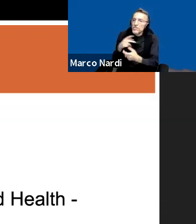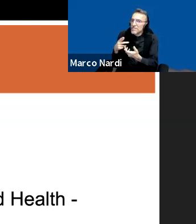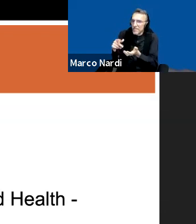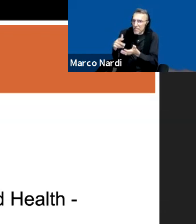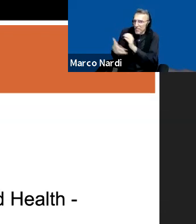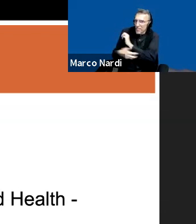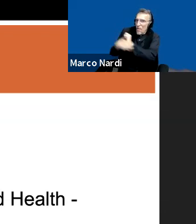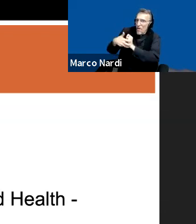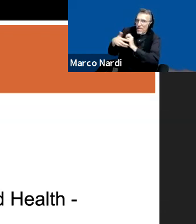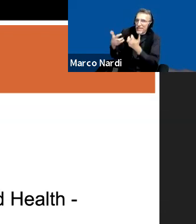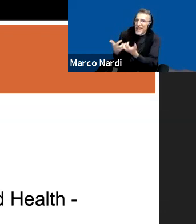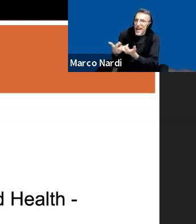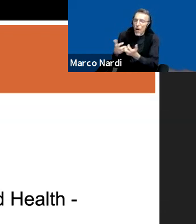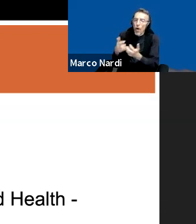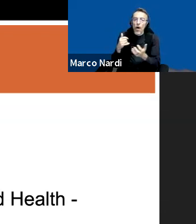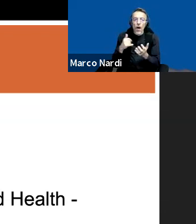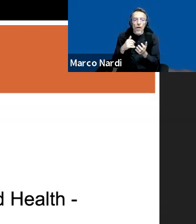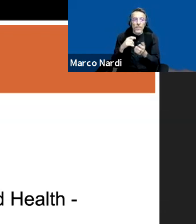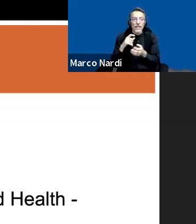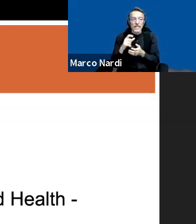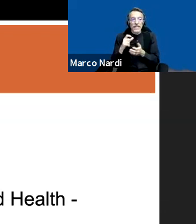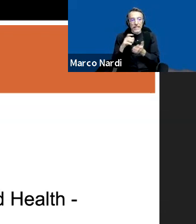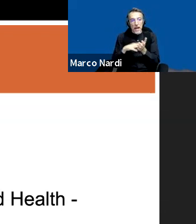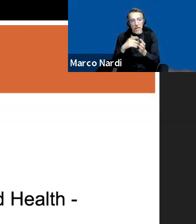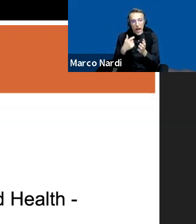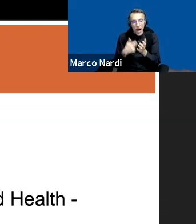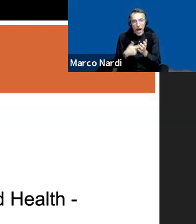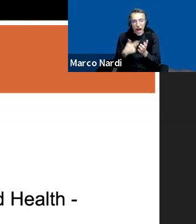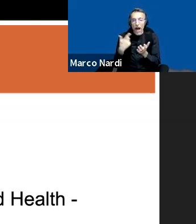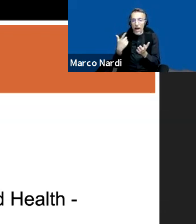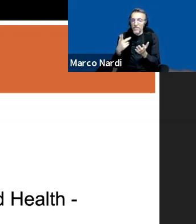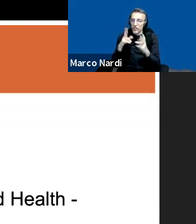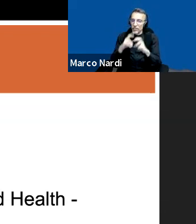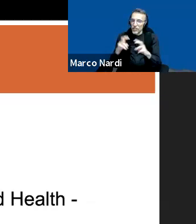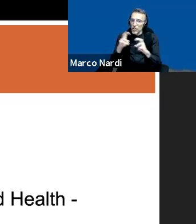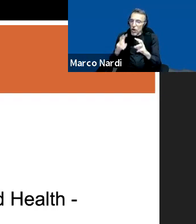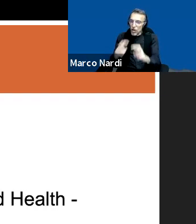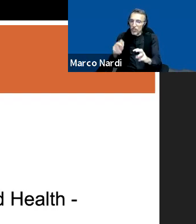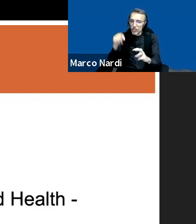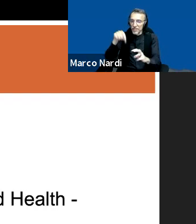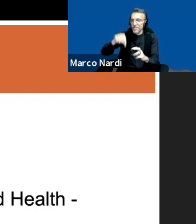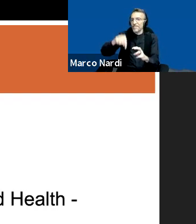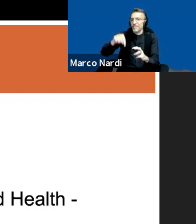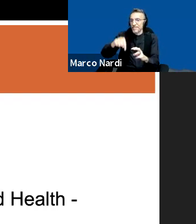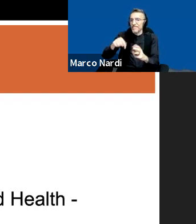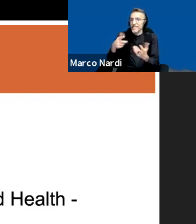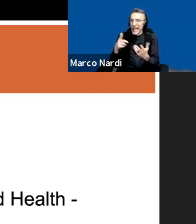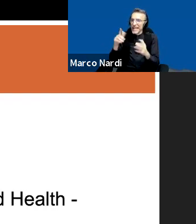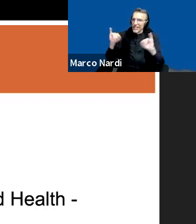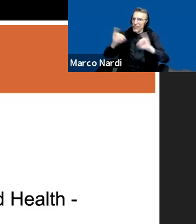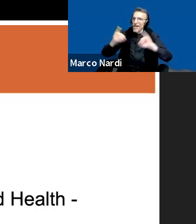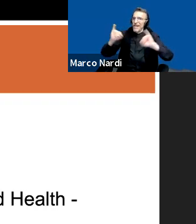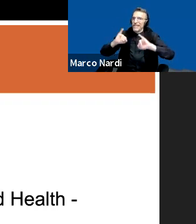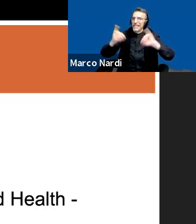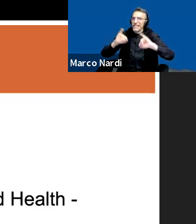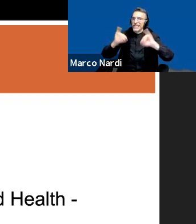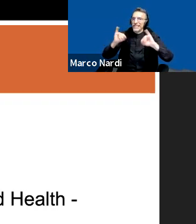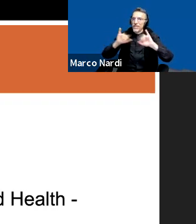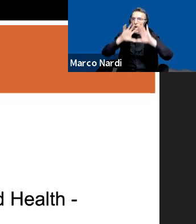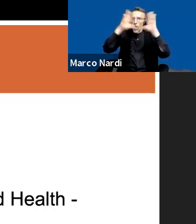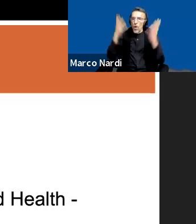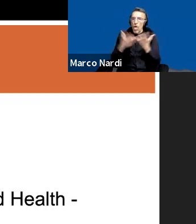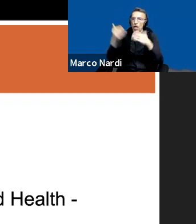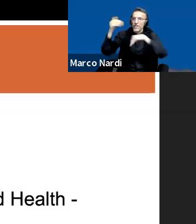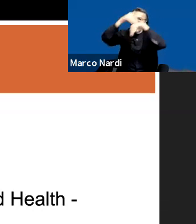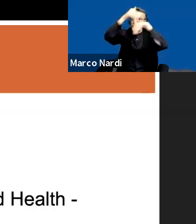that SCMR research has highlighted over the last few months is the fact that this is a crisis which has hit everywhere in the world